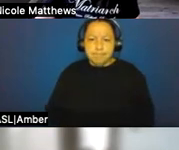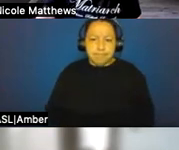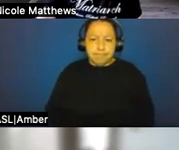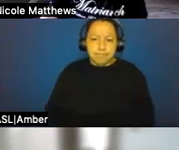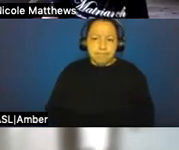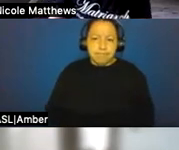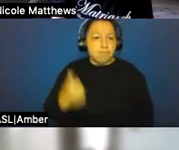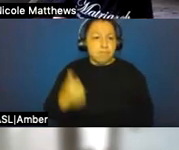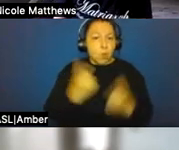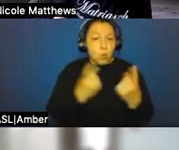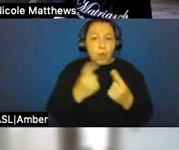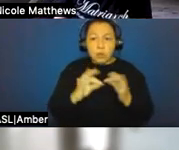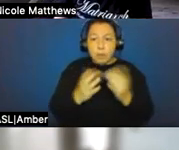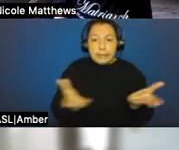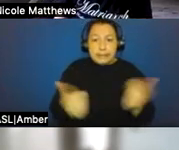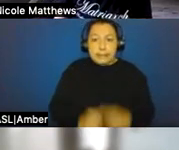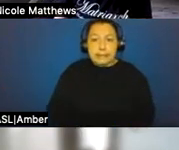Questions or comments?